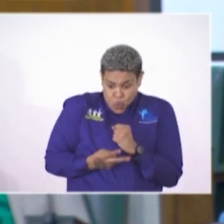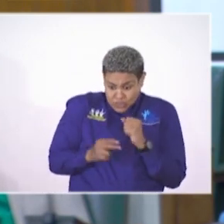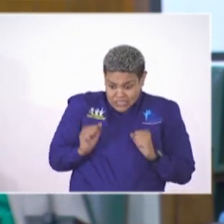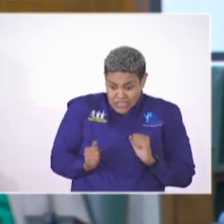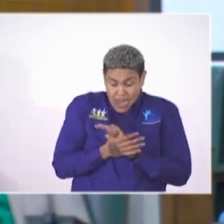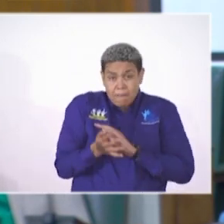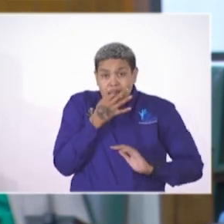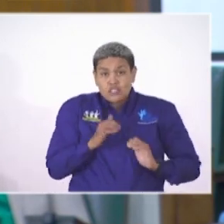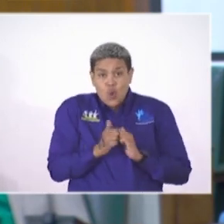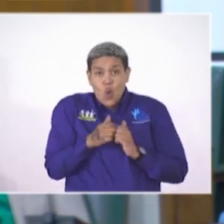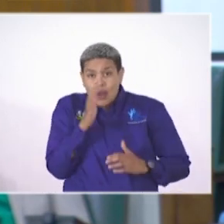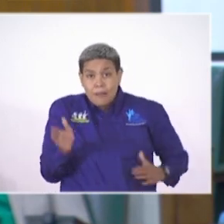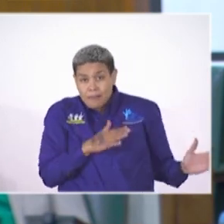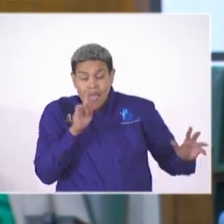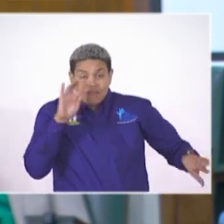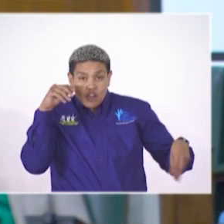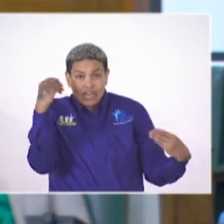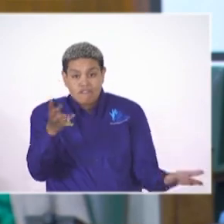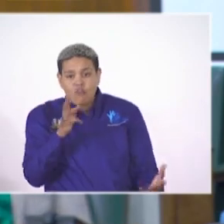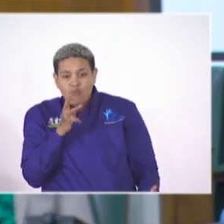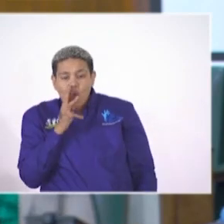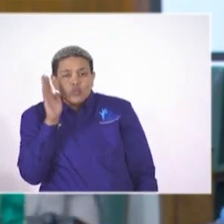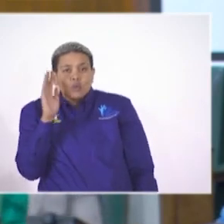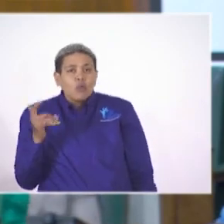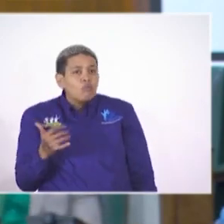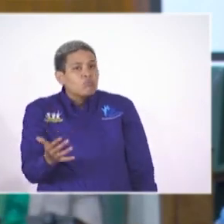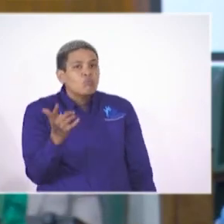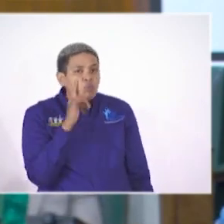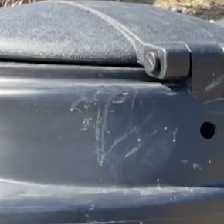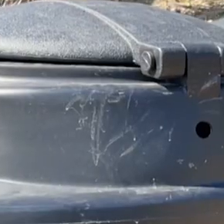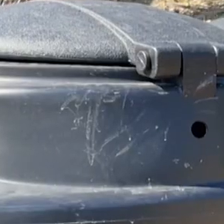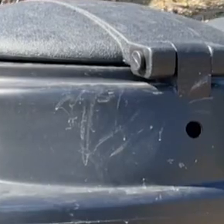how to plan for the delivery of water to those tanks.